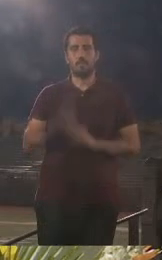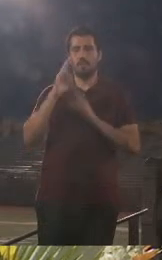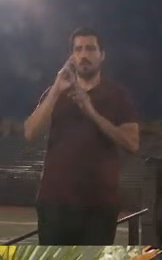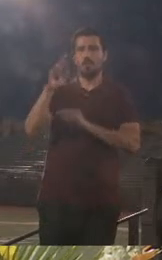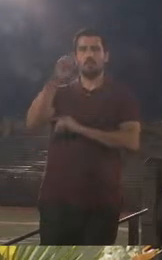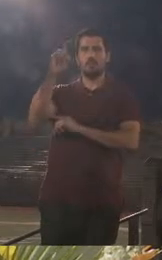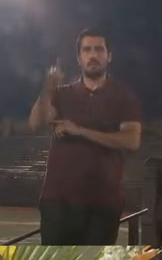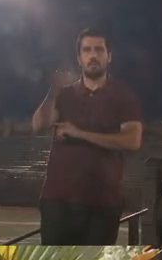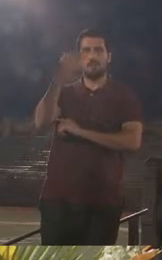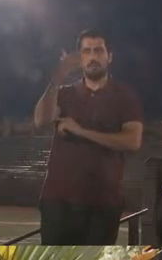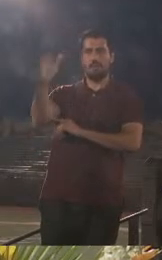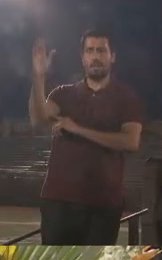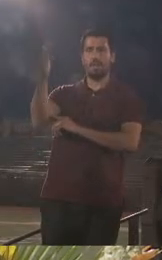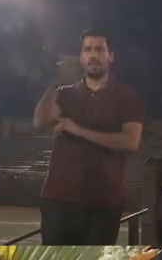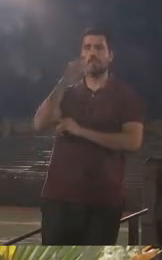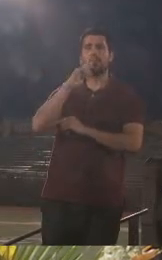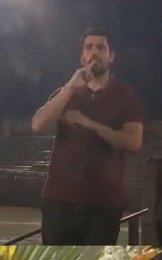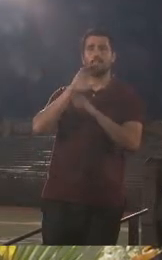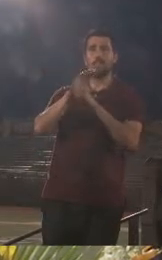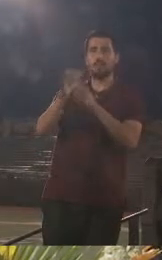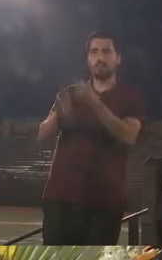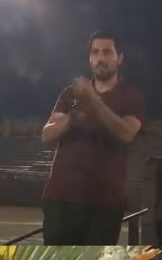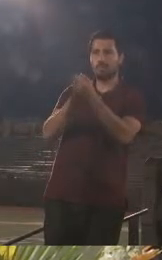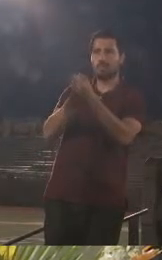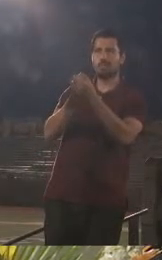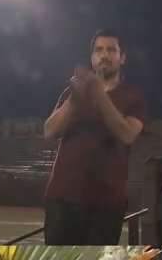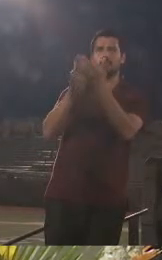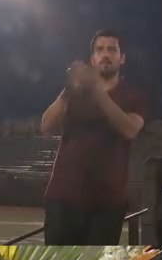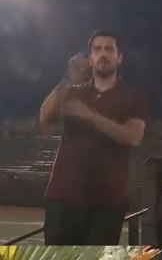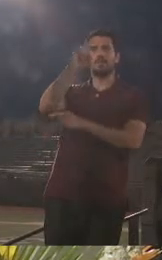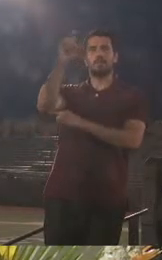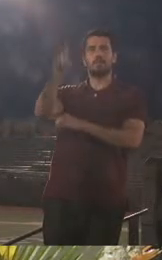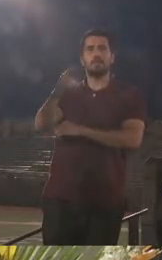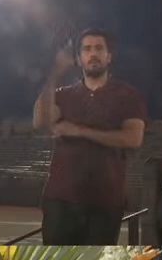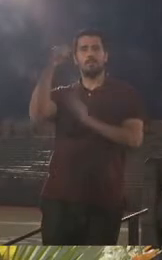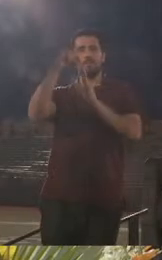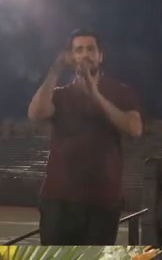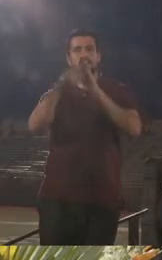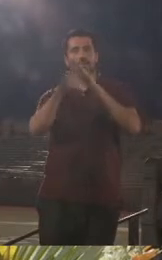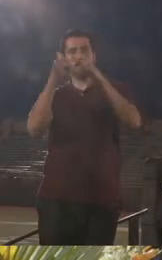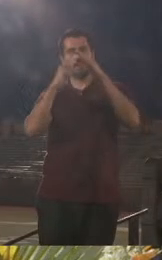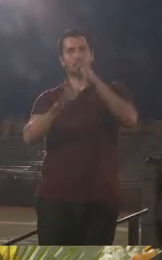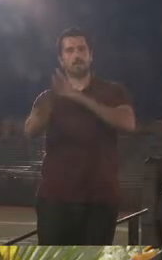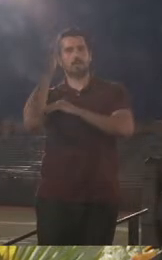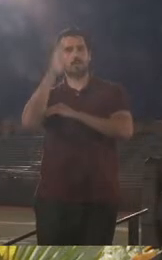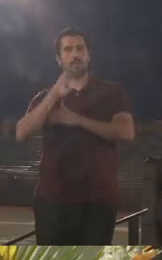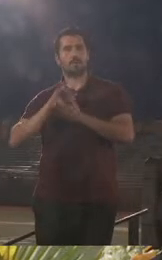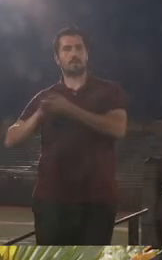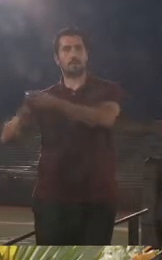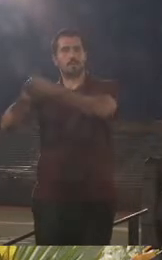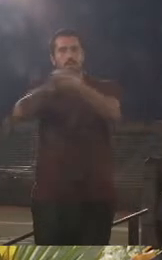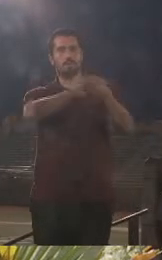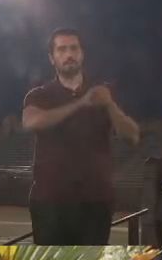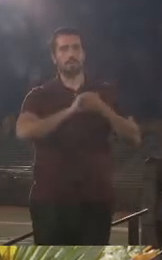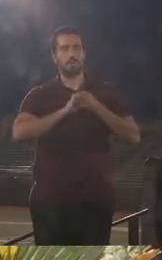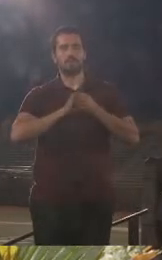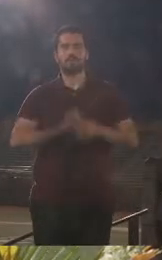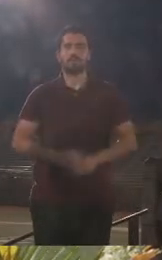Honor the Texas flag. I pledge to the Texas, one state, under God, one and indivisible.